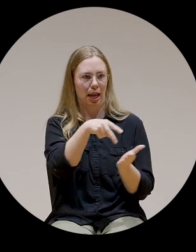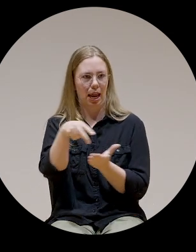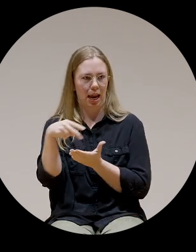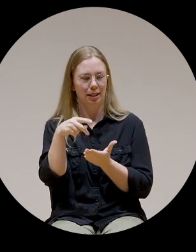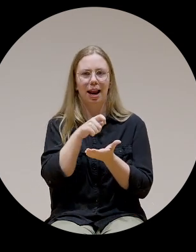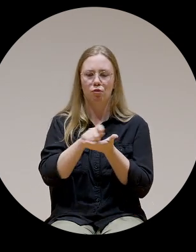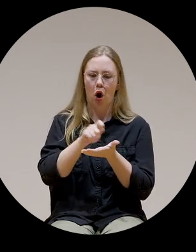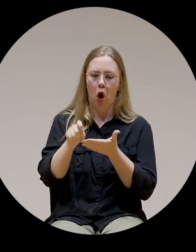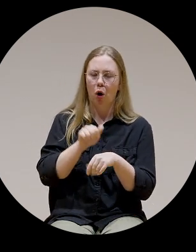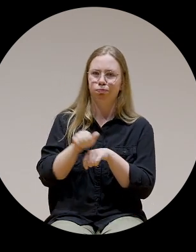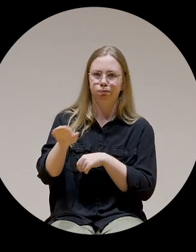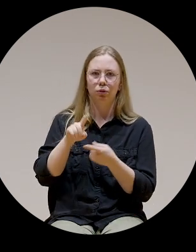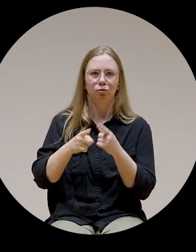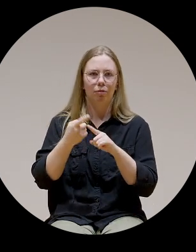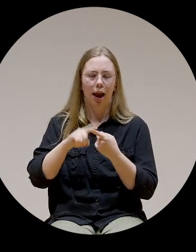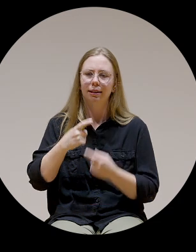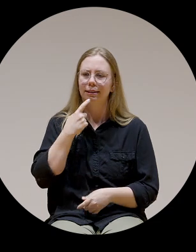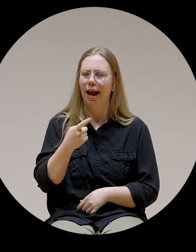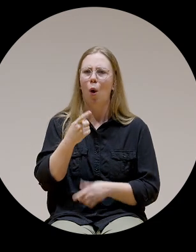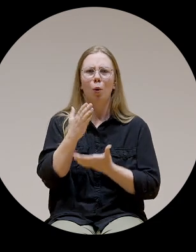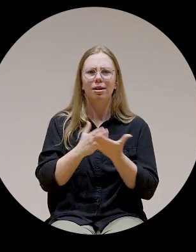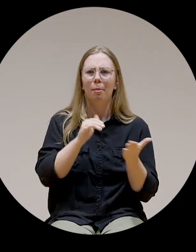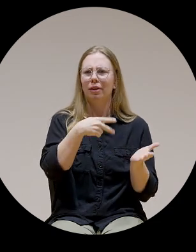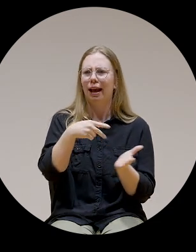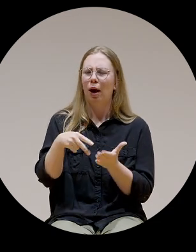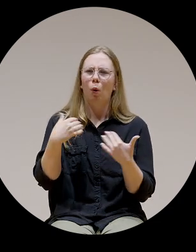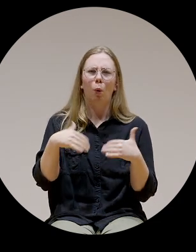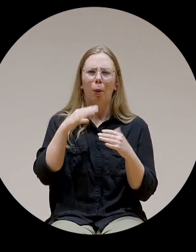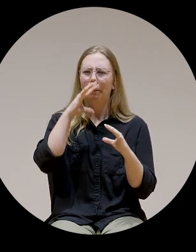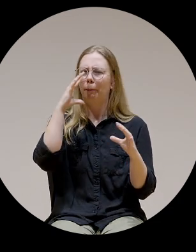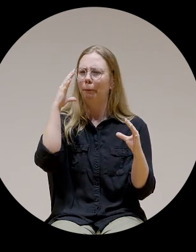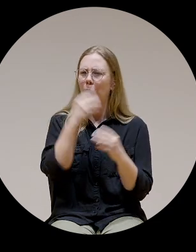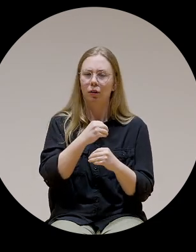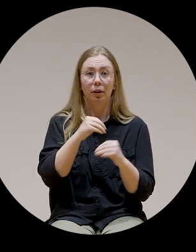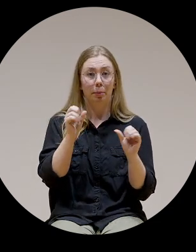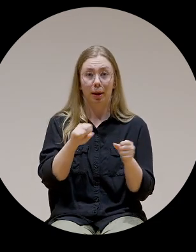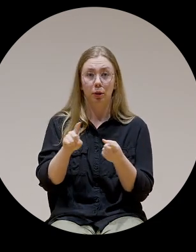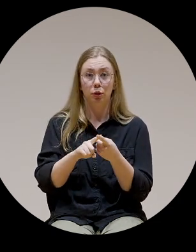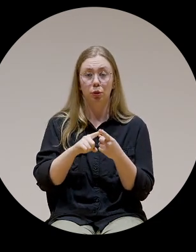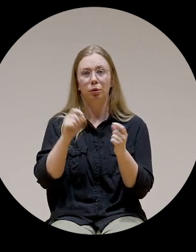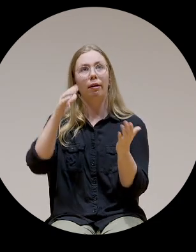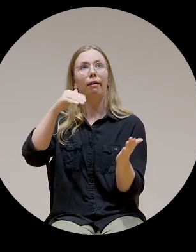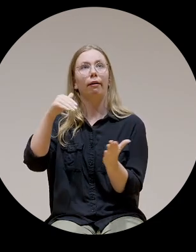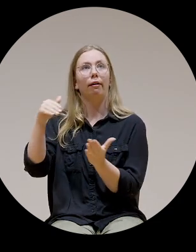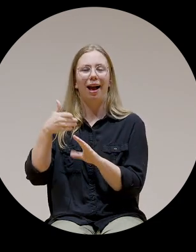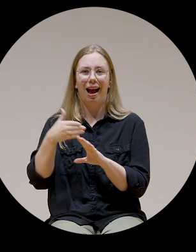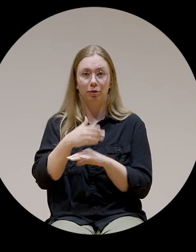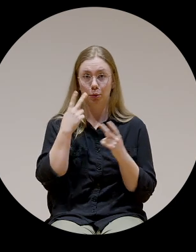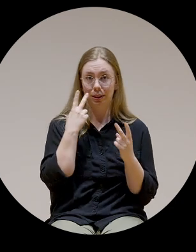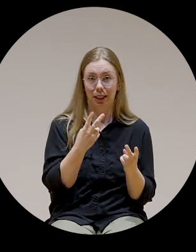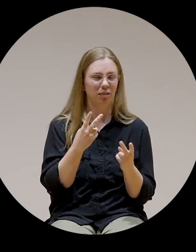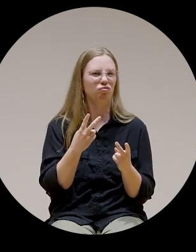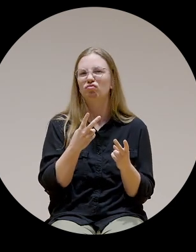"Certain passages in the dance itself are so beautiful that to produce something, to produce a work of art, having seen it,